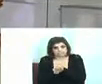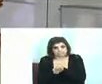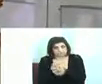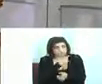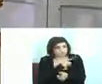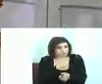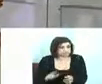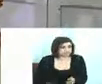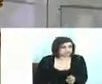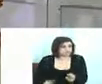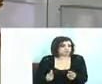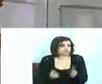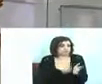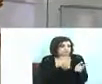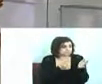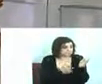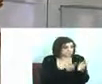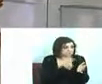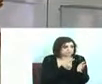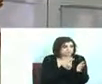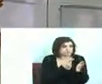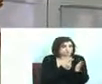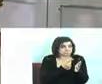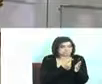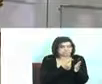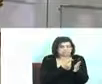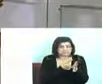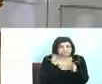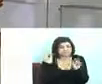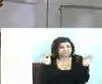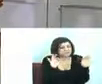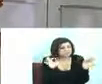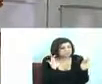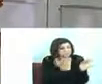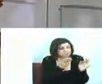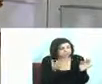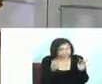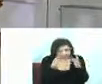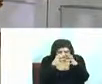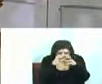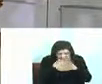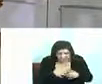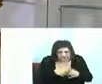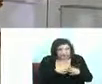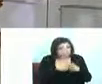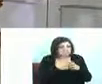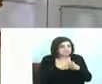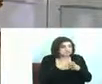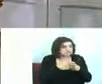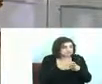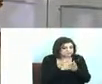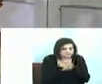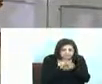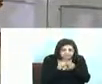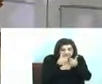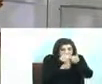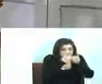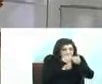Lord, sometimes we let such petty things break us apart. We let such petty issues divide